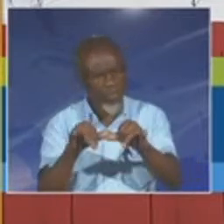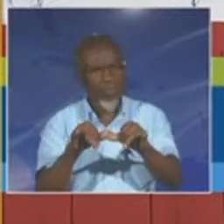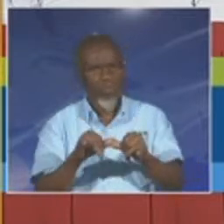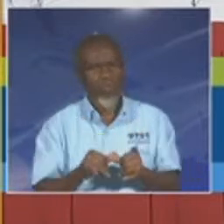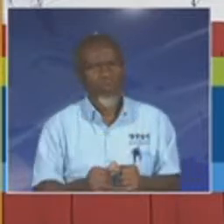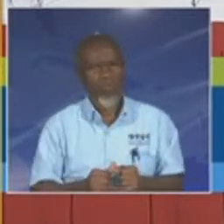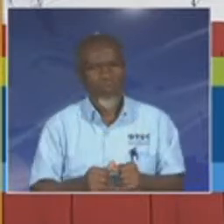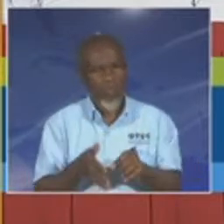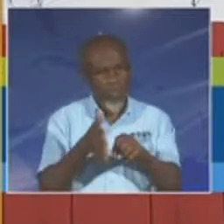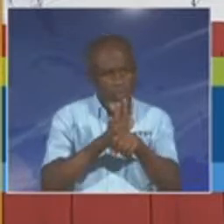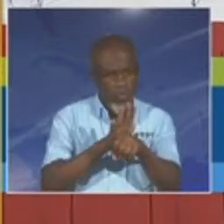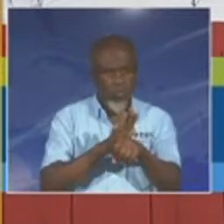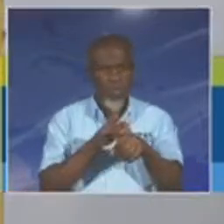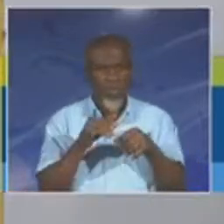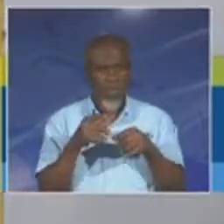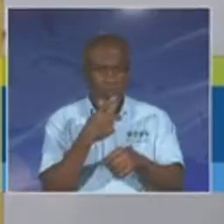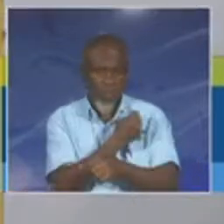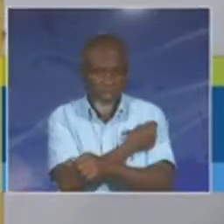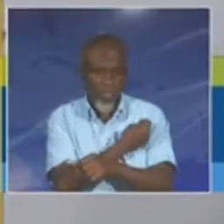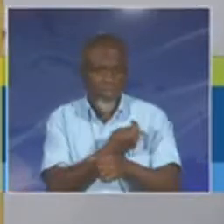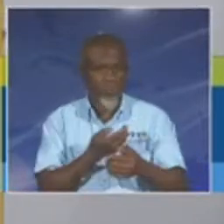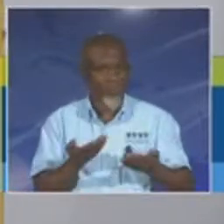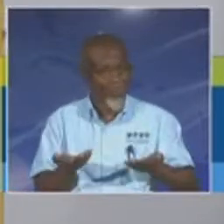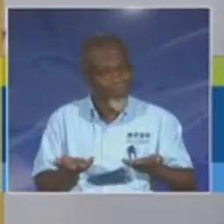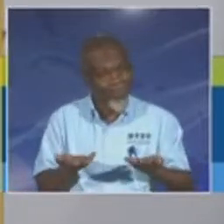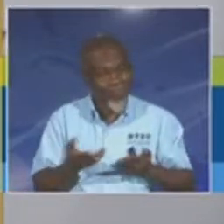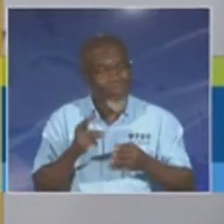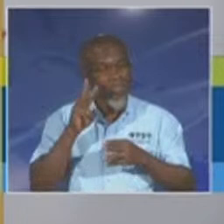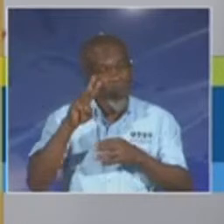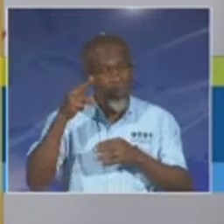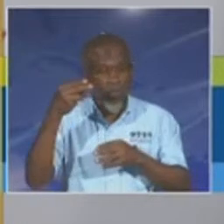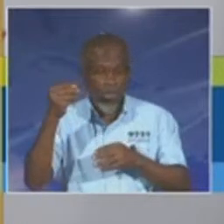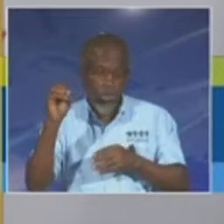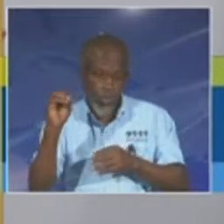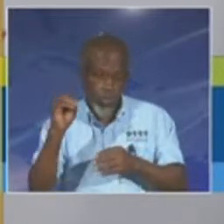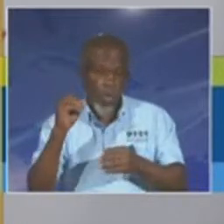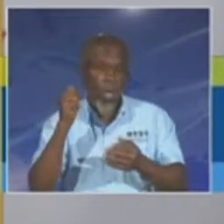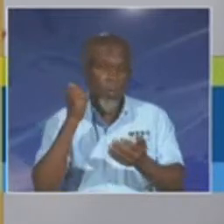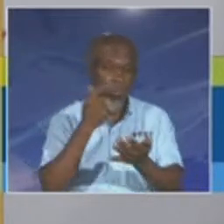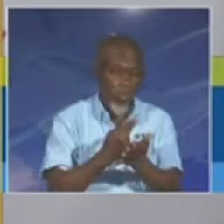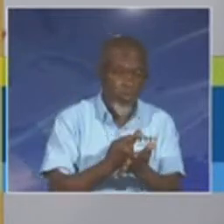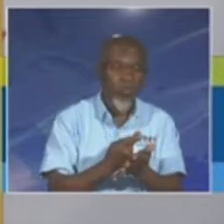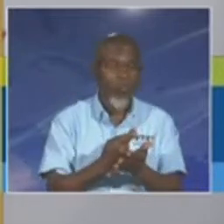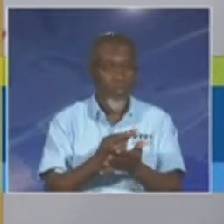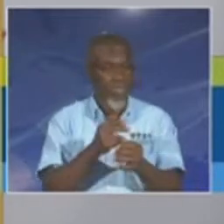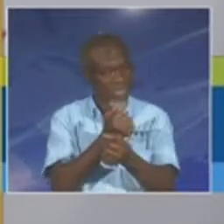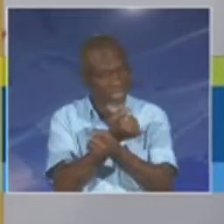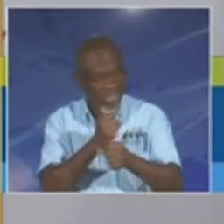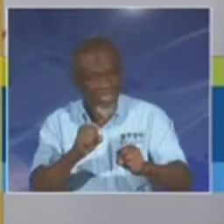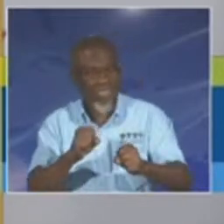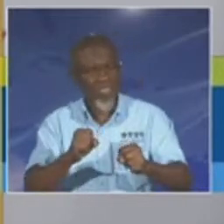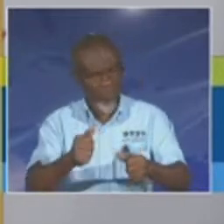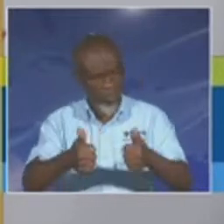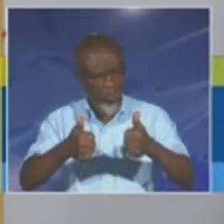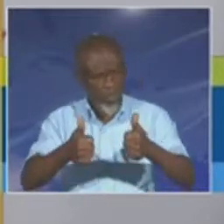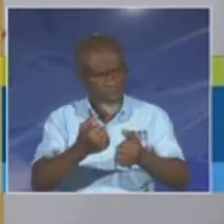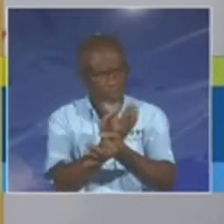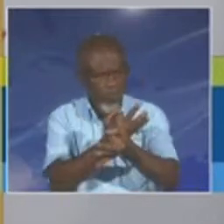the COVID-19 vaccines are World Health Organization approved. They are safe, effective, they are